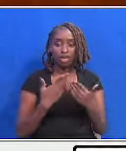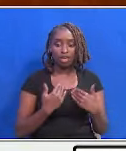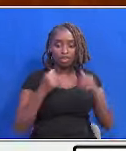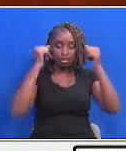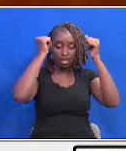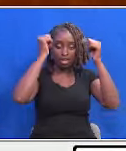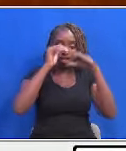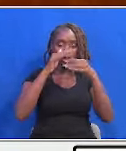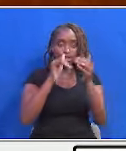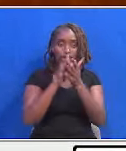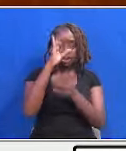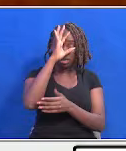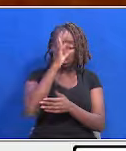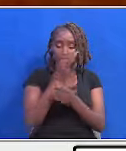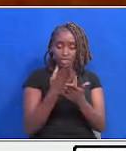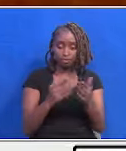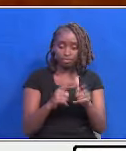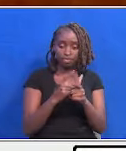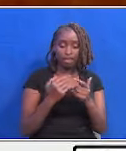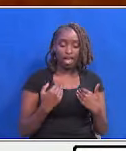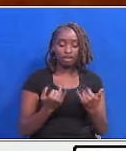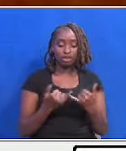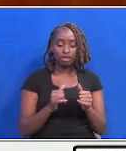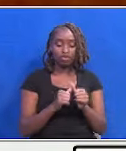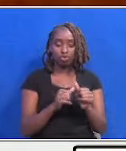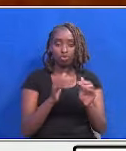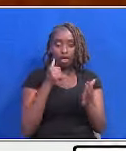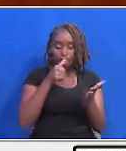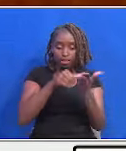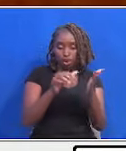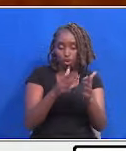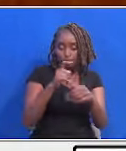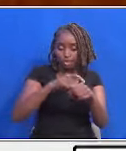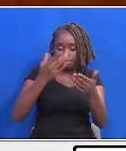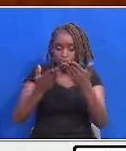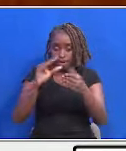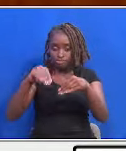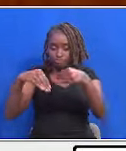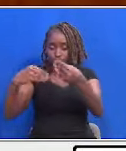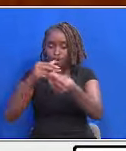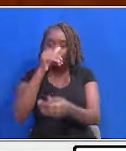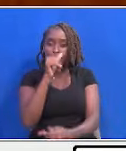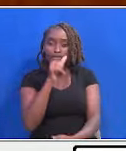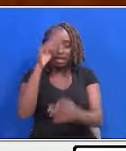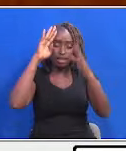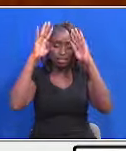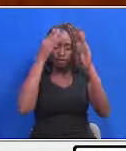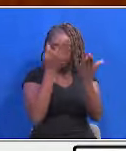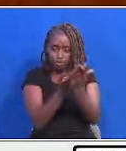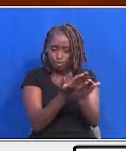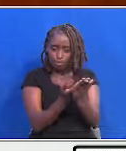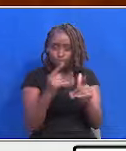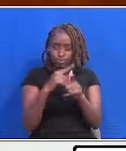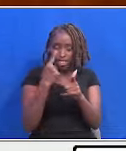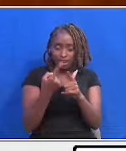serious submission. It is not a piece of letter. So when you submit a privately initiated proposal,